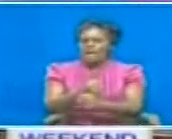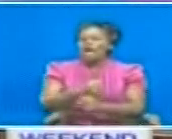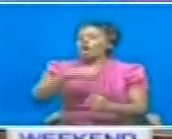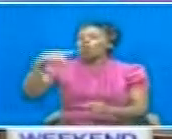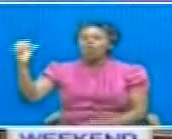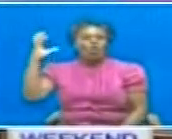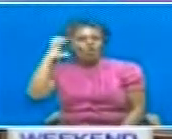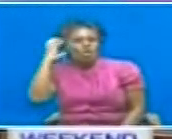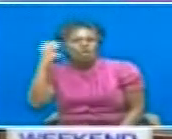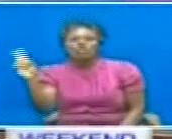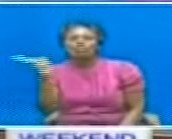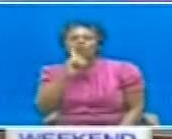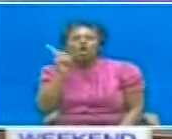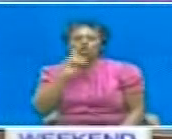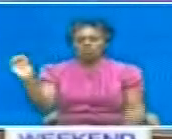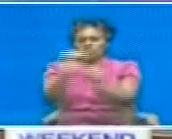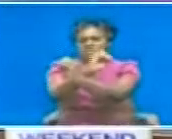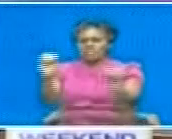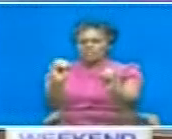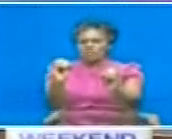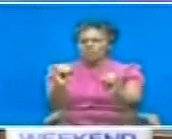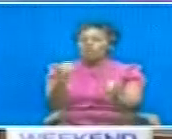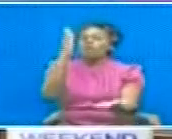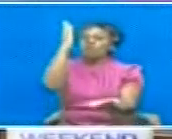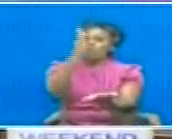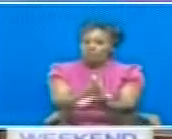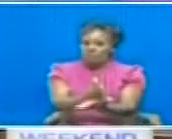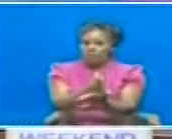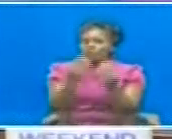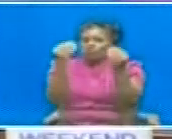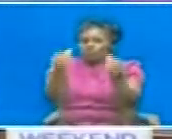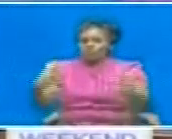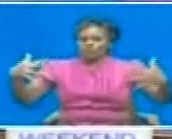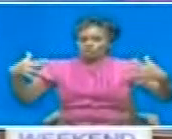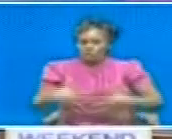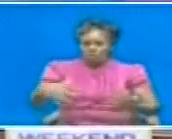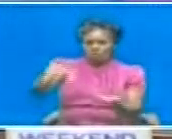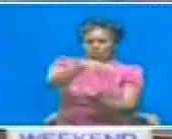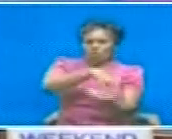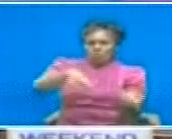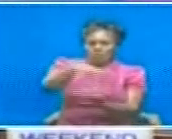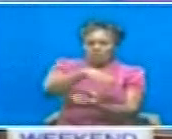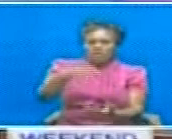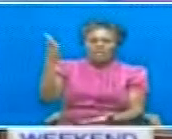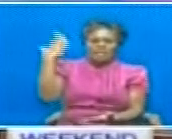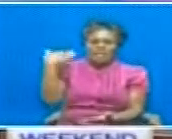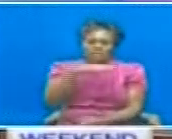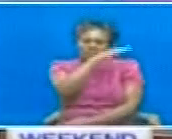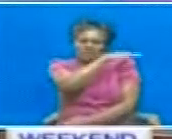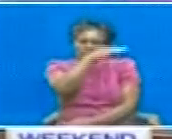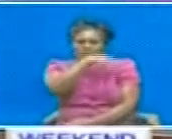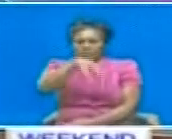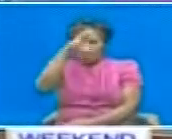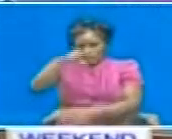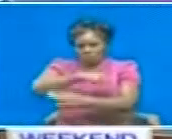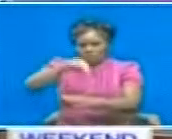training tomorrow as had earlier been planned. And the confirmation was to address the shock and confusion triggered by last evening's statement from